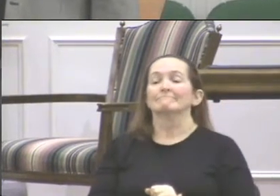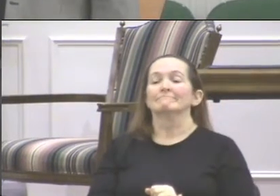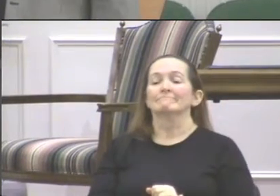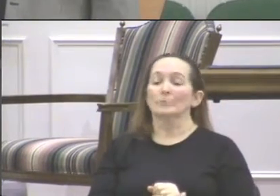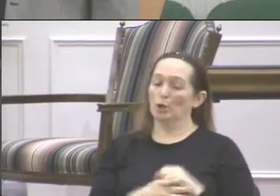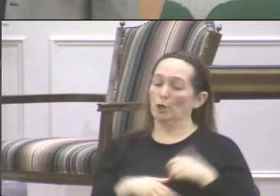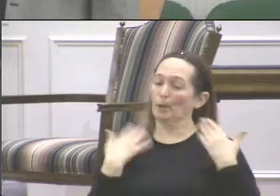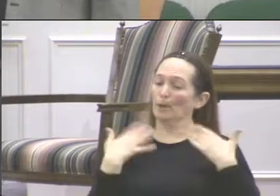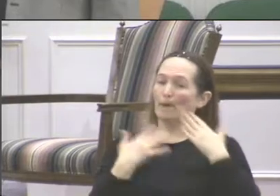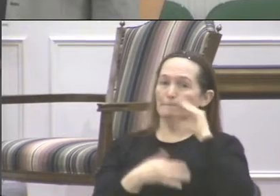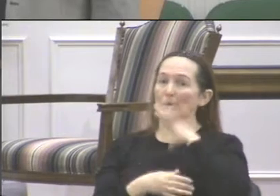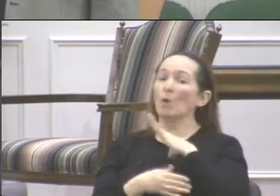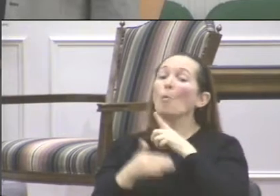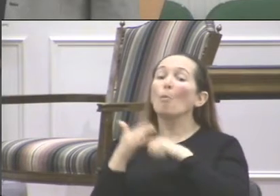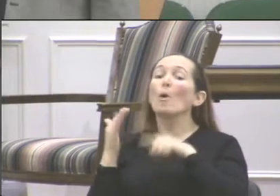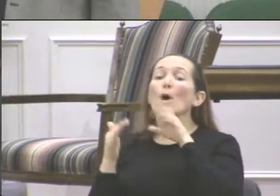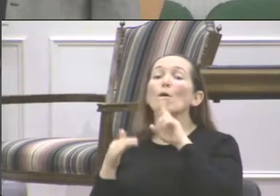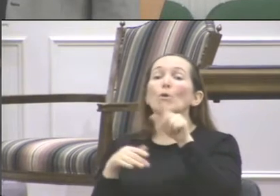young man,